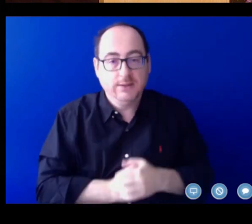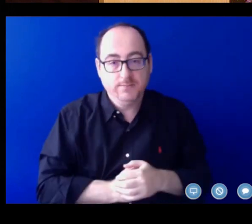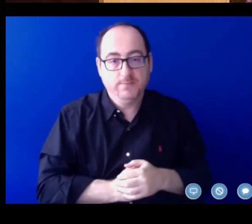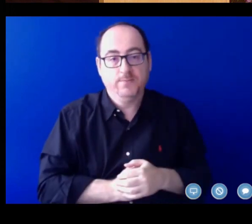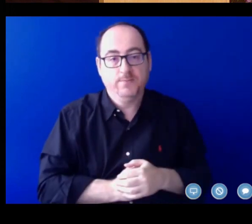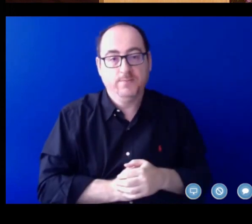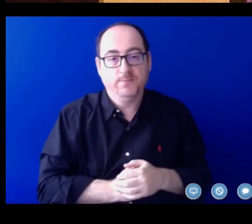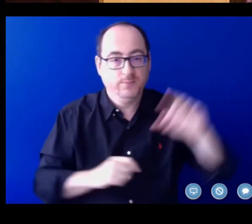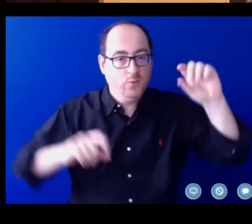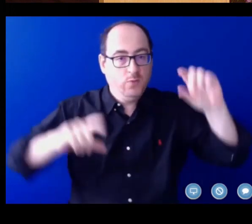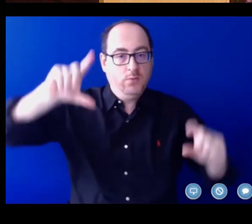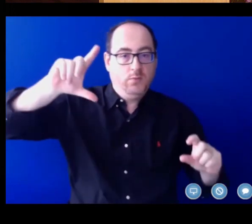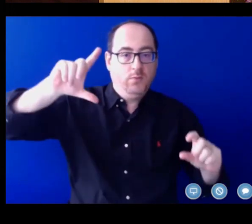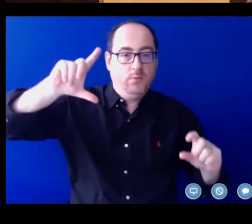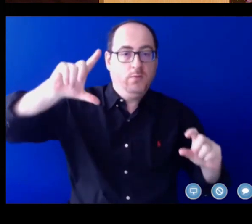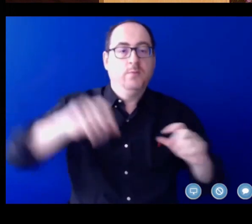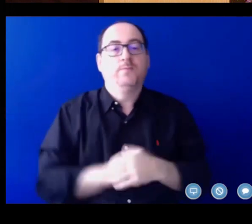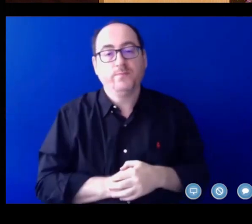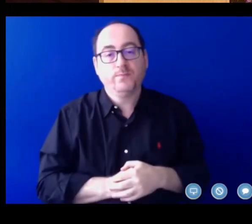their increases in social networks.